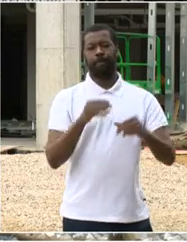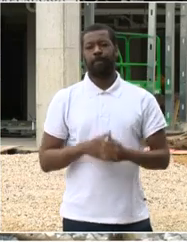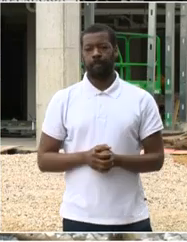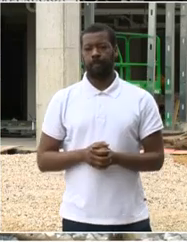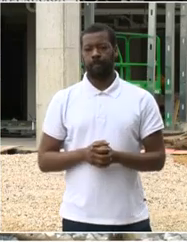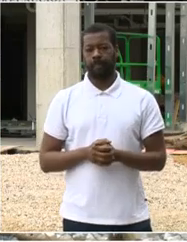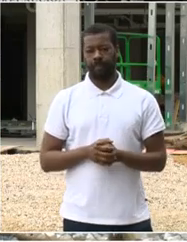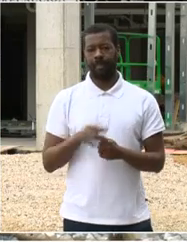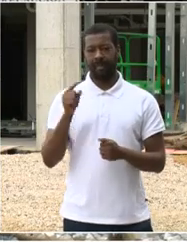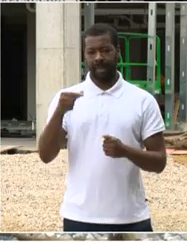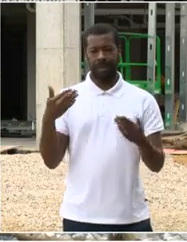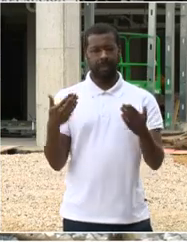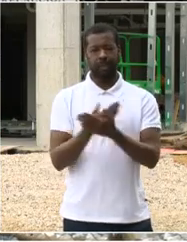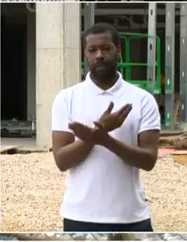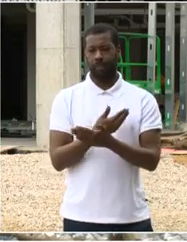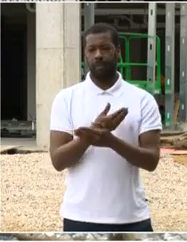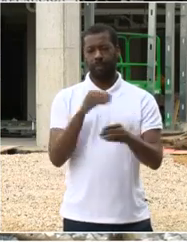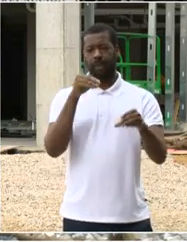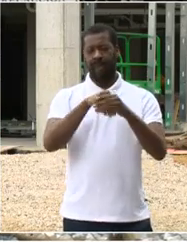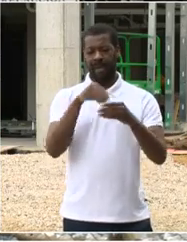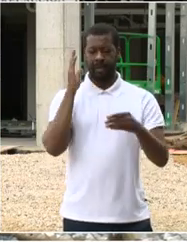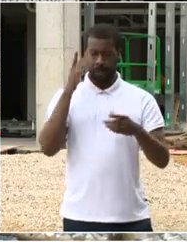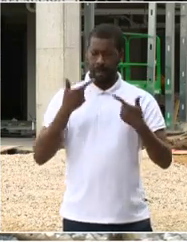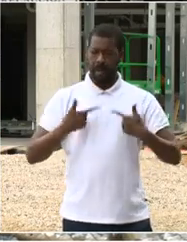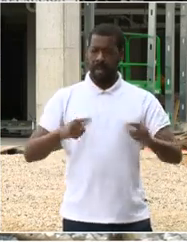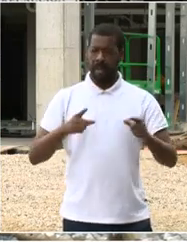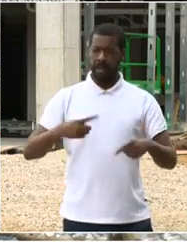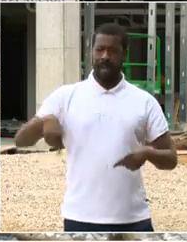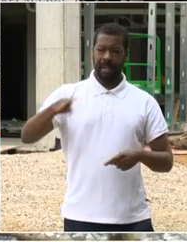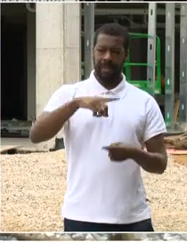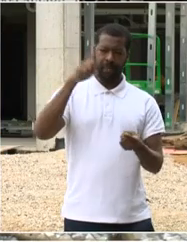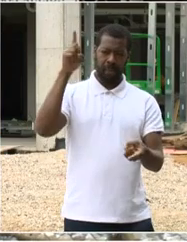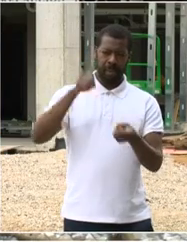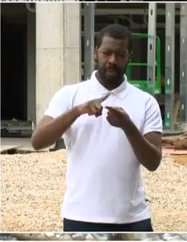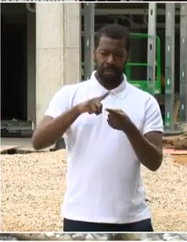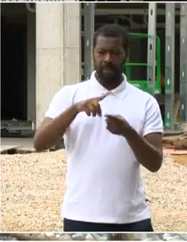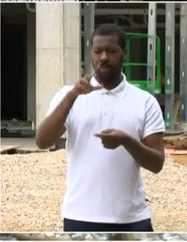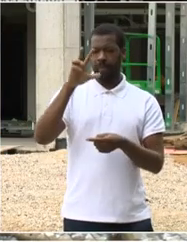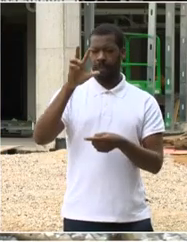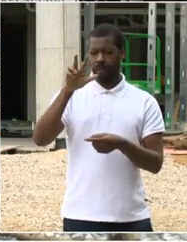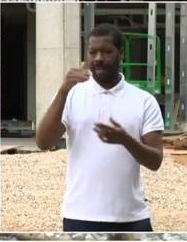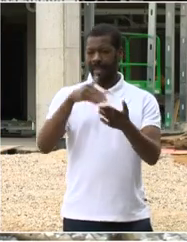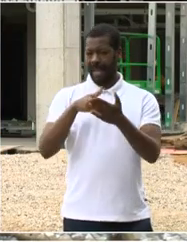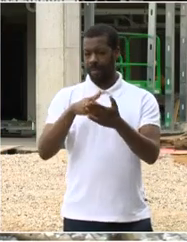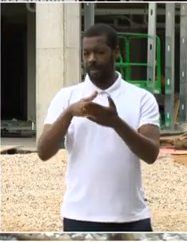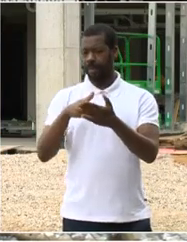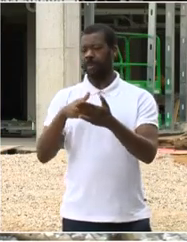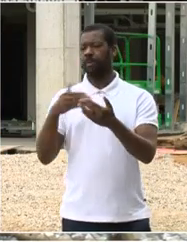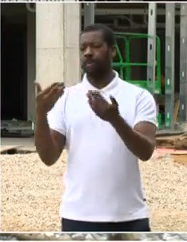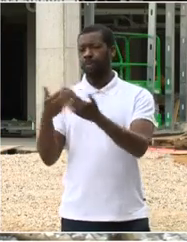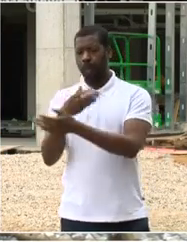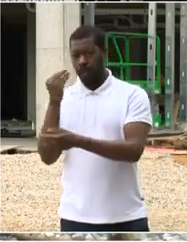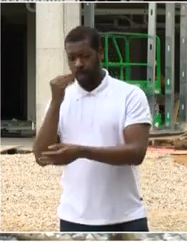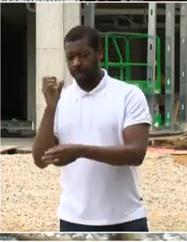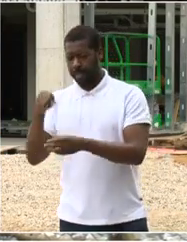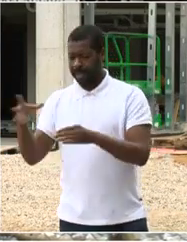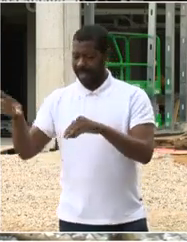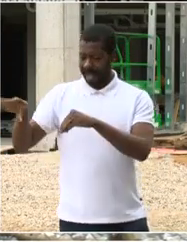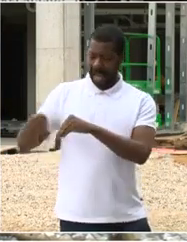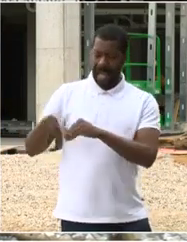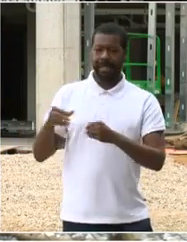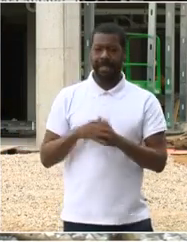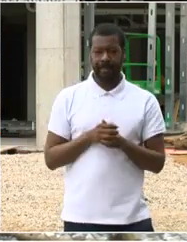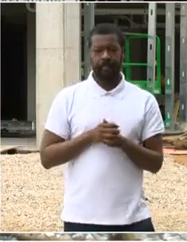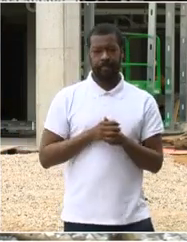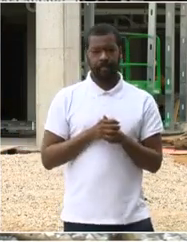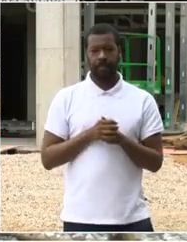new investment will allow us to produce 3,000 more affordable homes. And so on top of this,